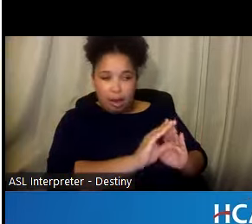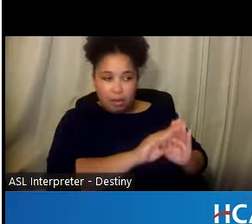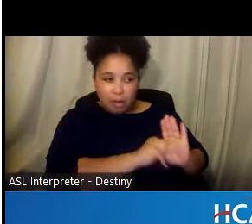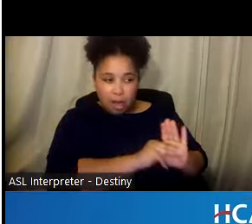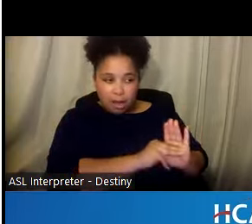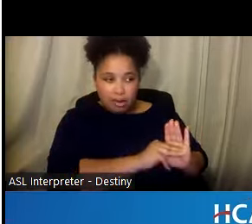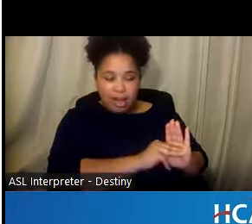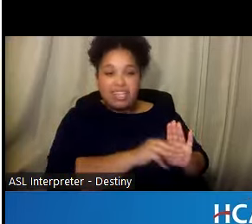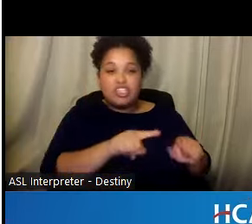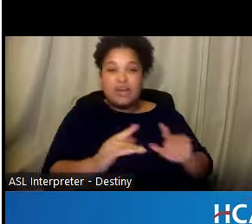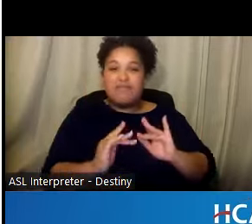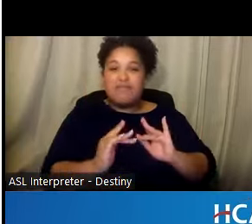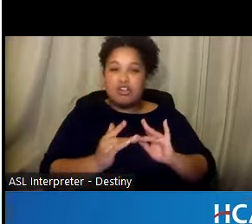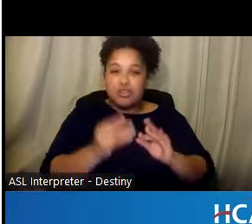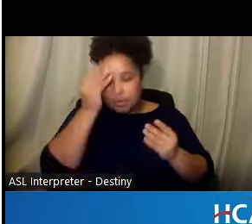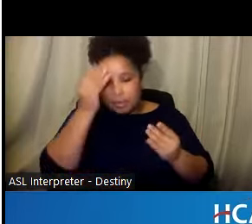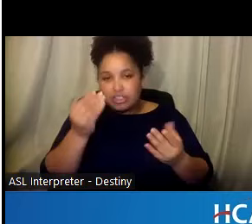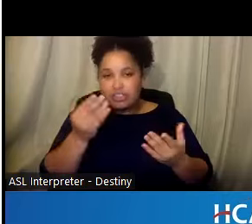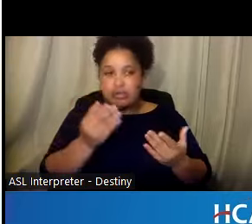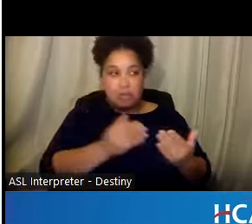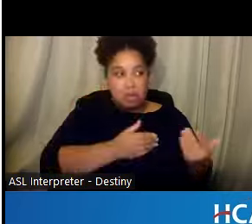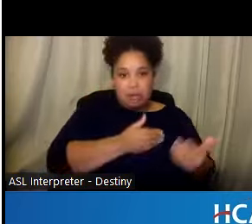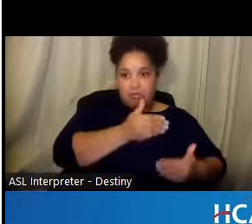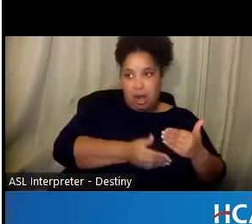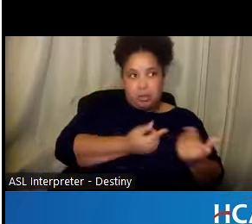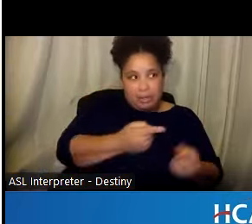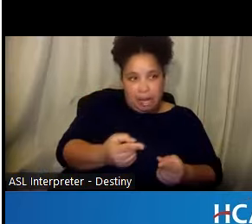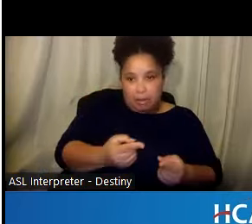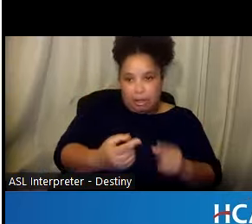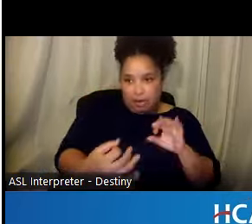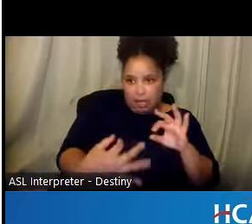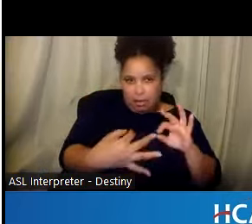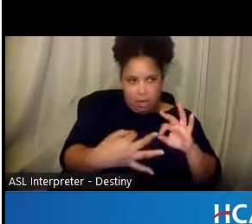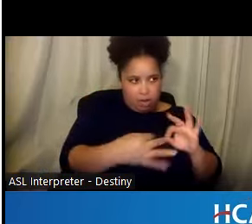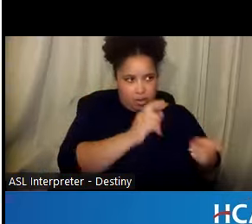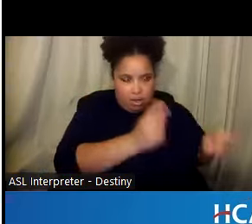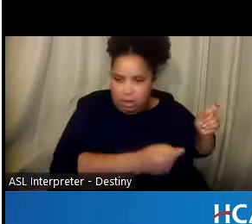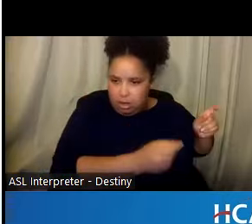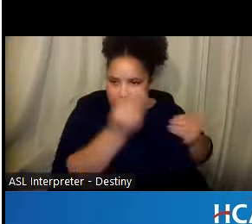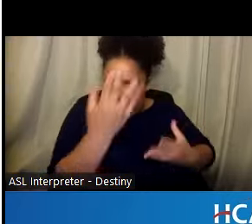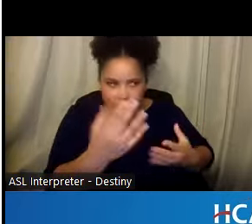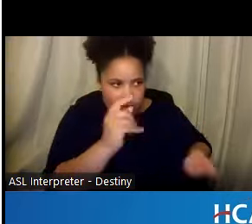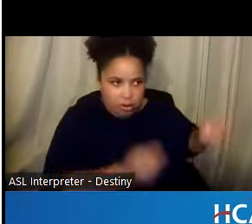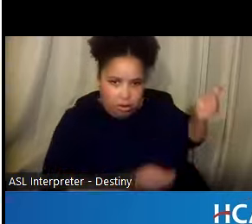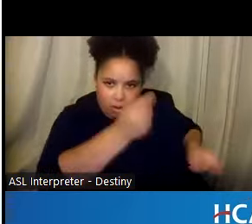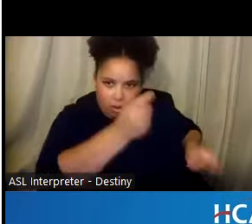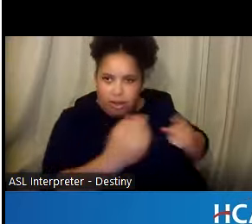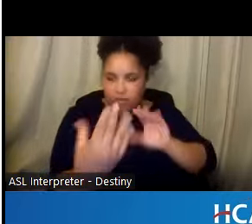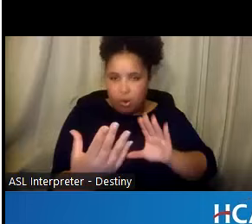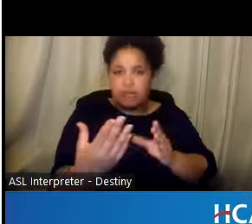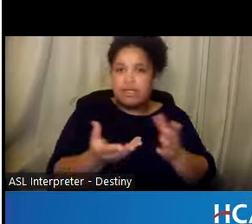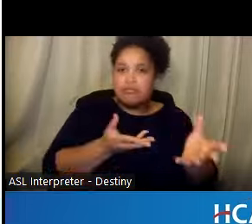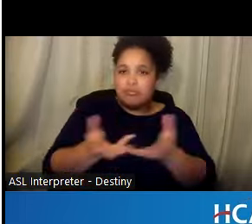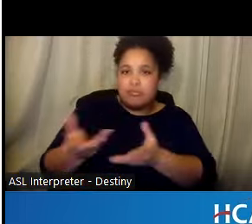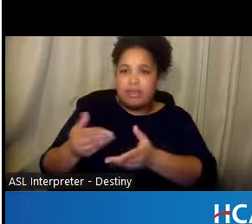information sessions to show progress and how the model is changing based on your feedback and other things. In the end,